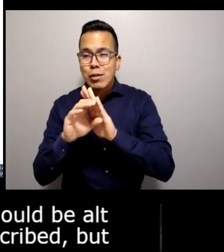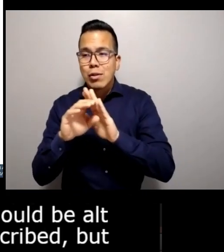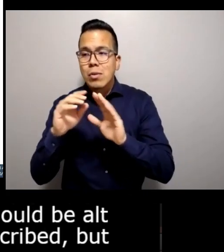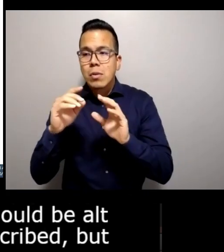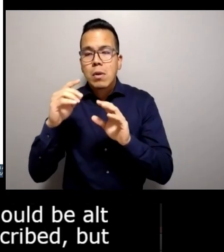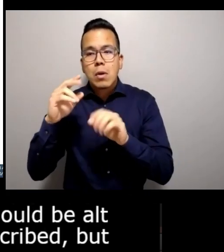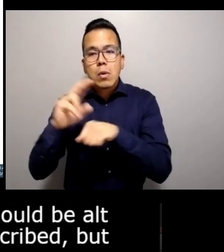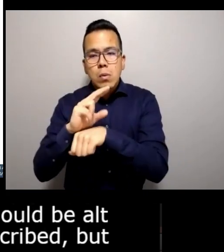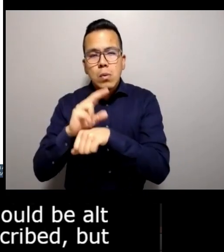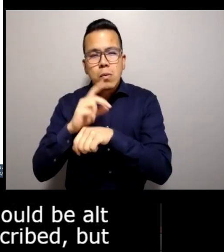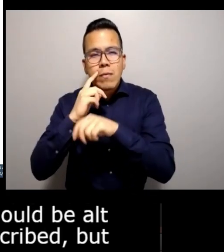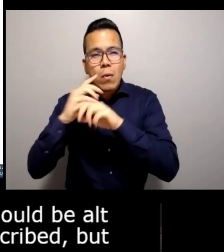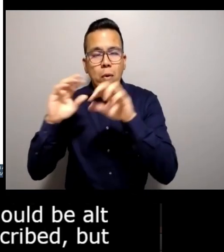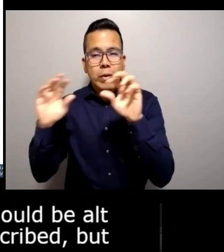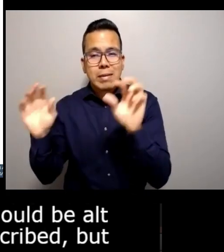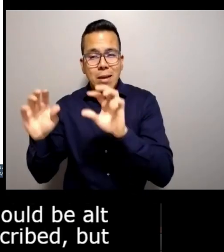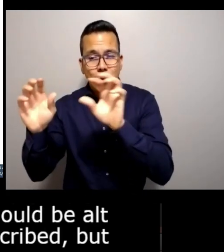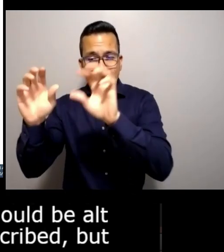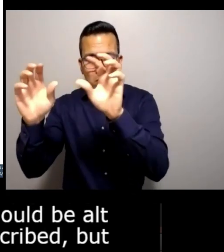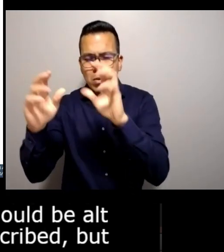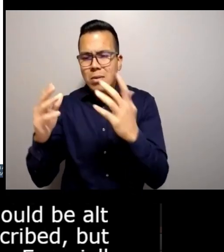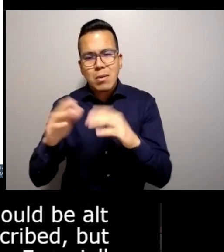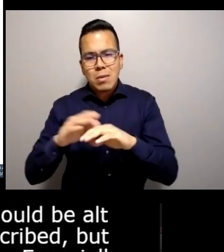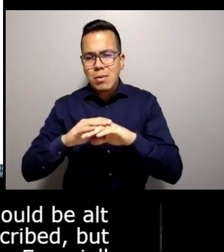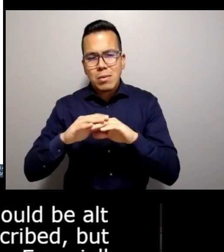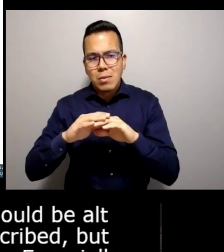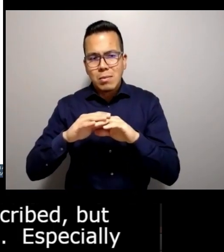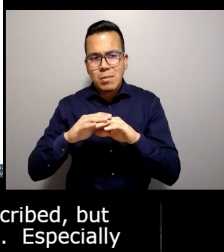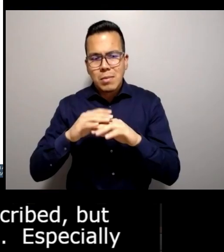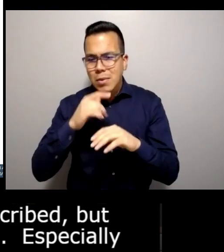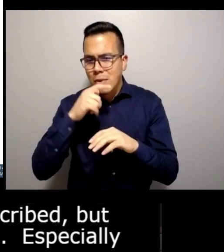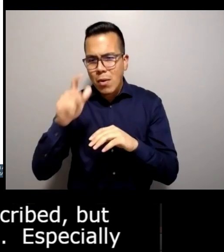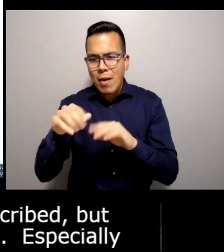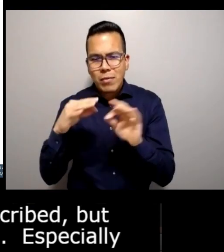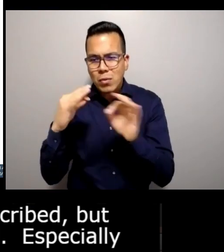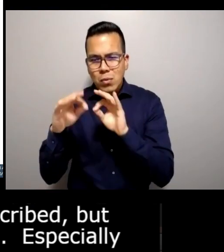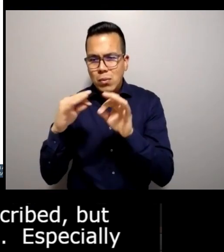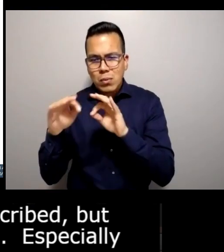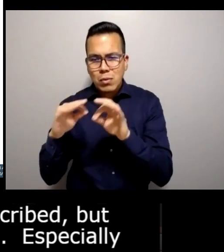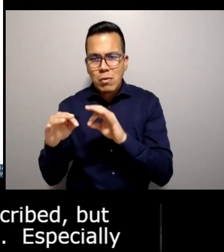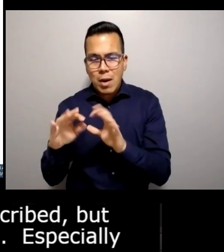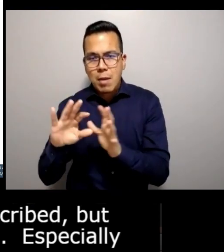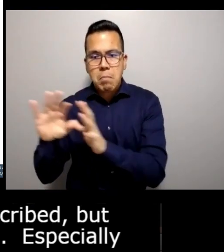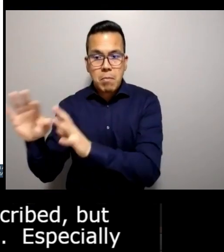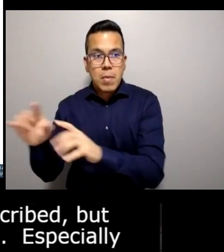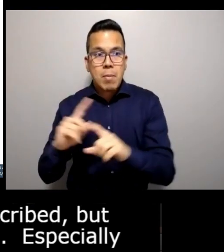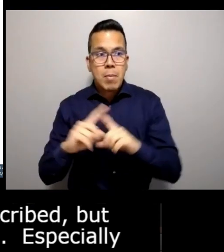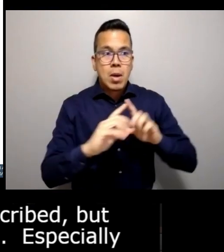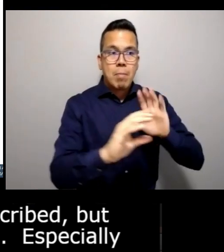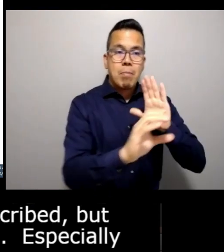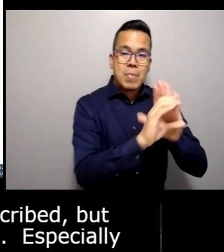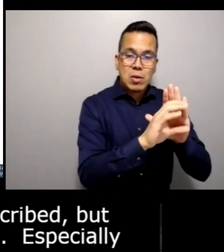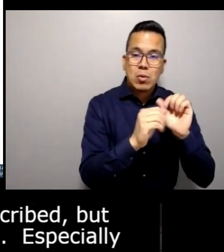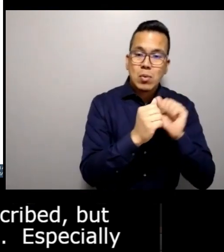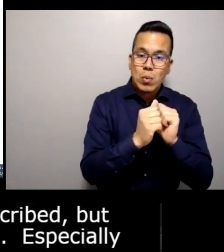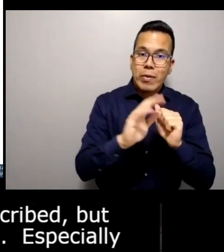all, especially as you tailor your messages to an accessible community.